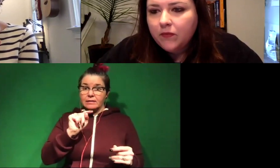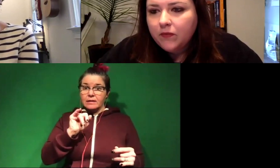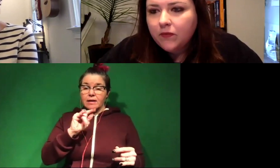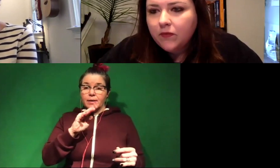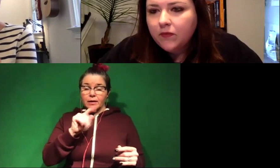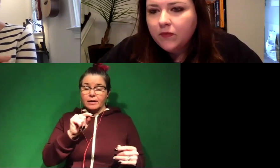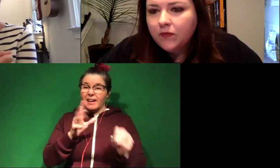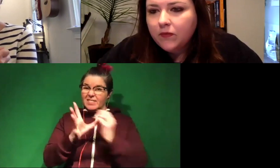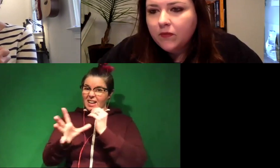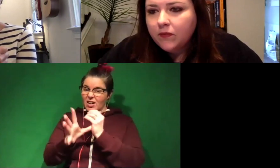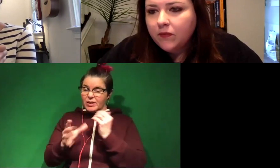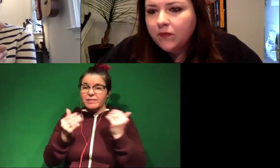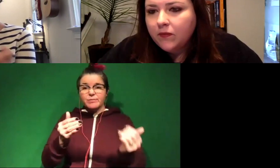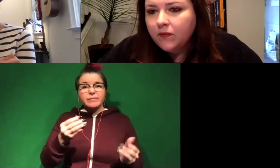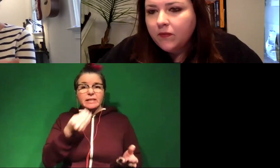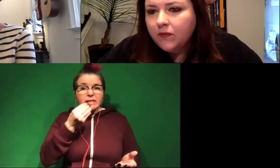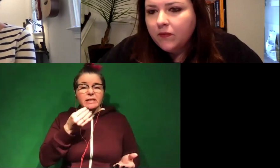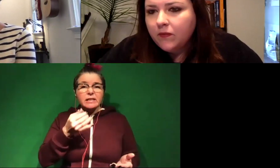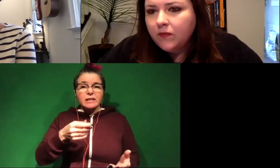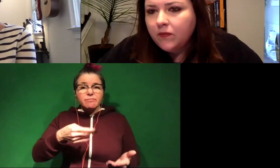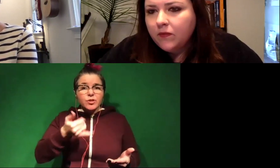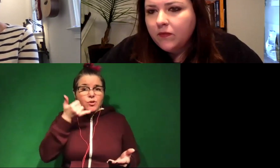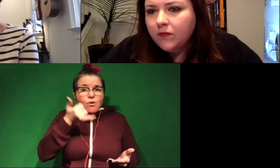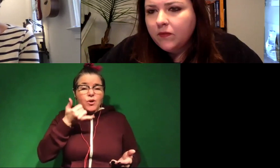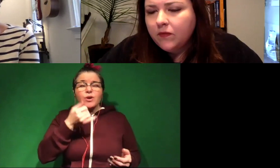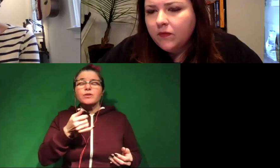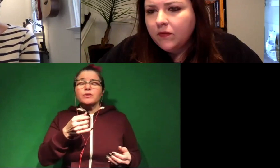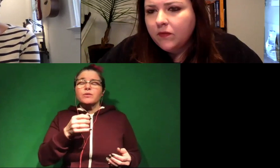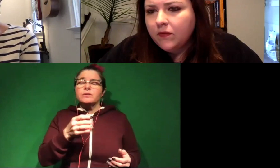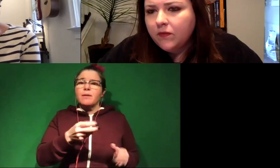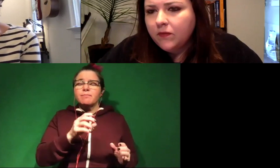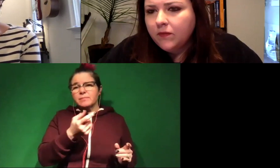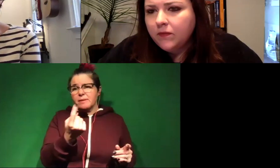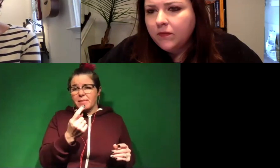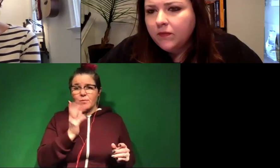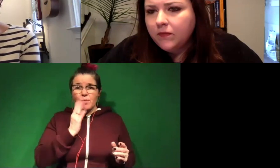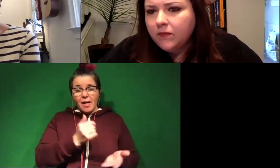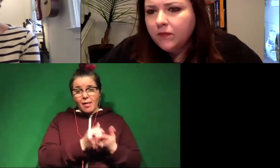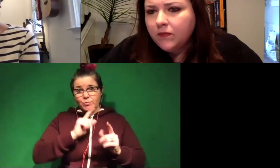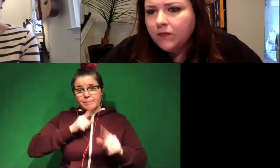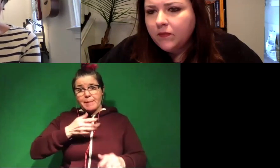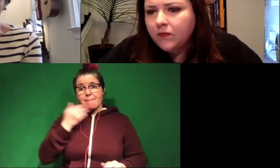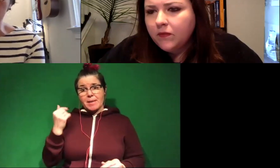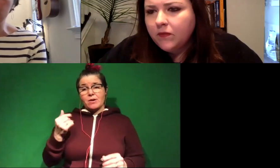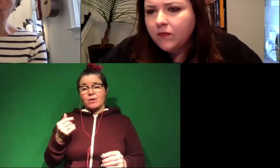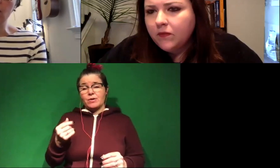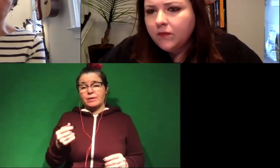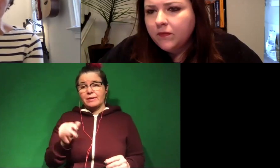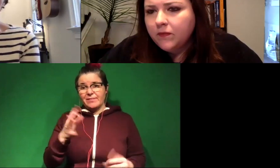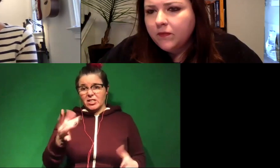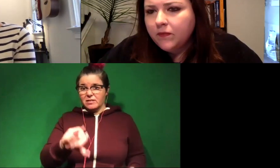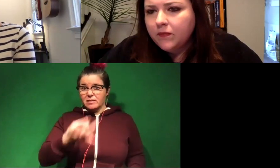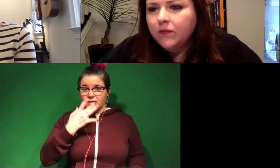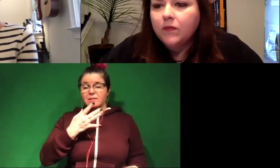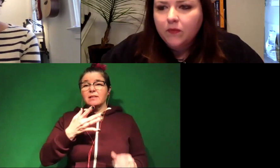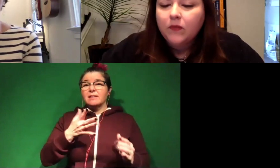a Culturelle or something that's maybe been prescribed, that can help you respond better after taking antibiotics and you get